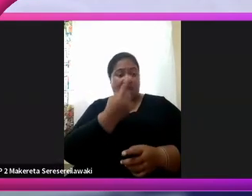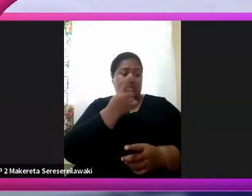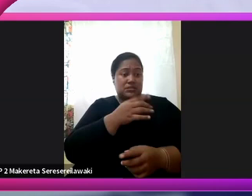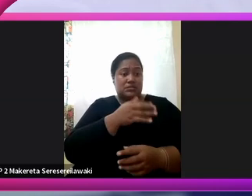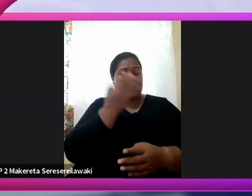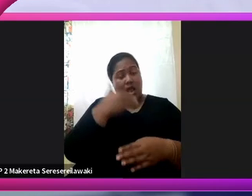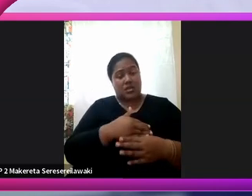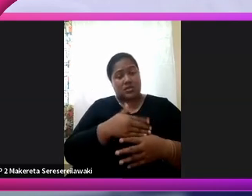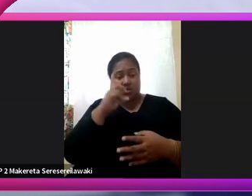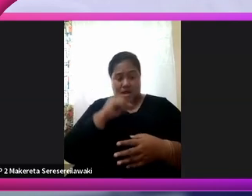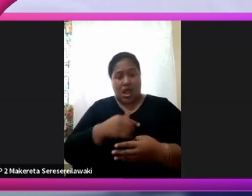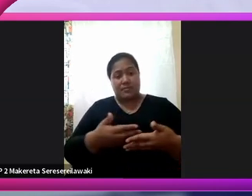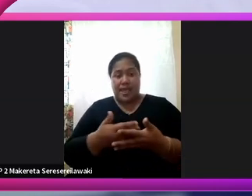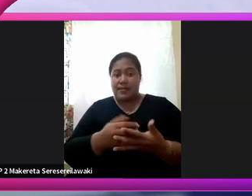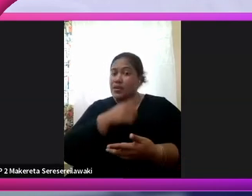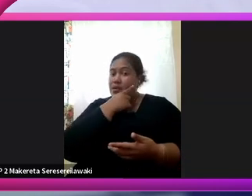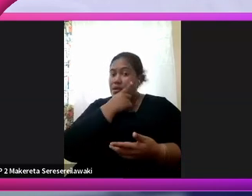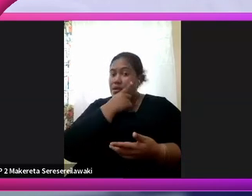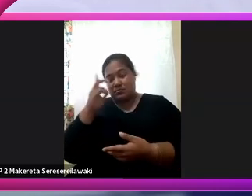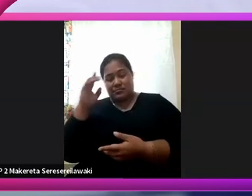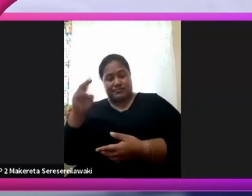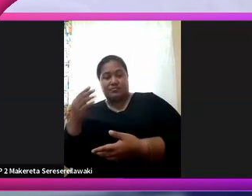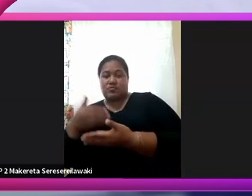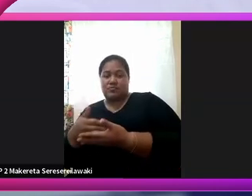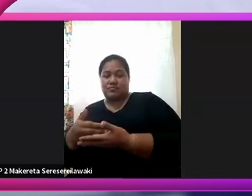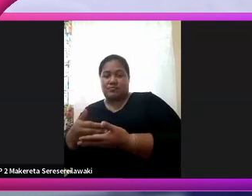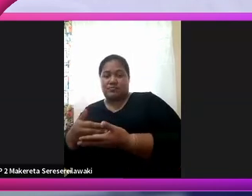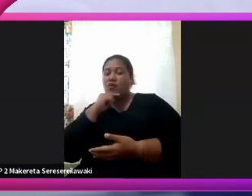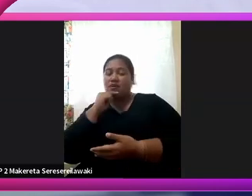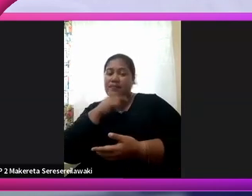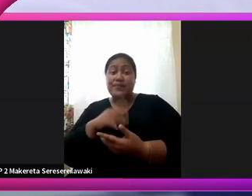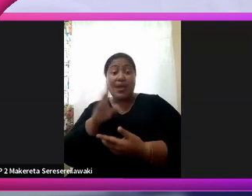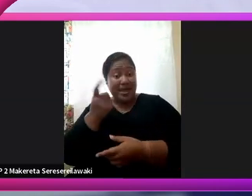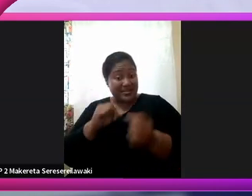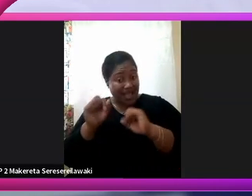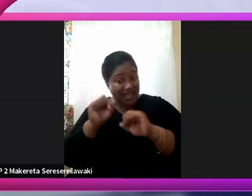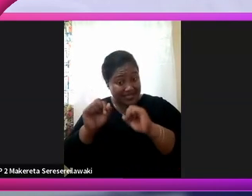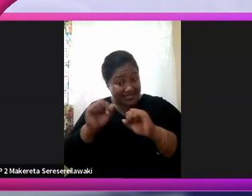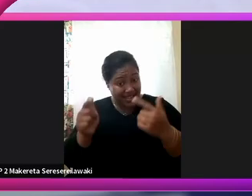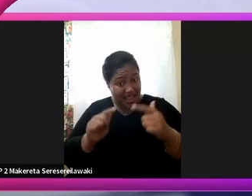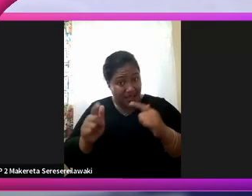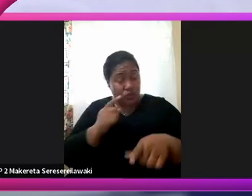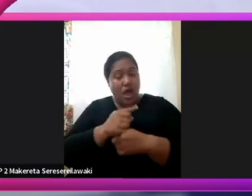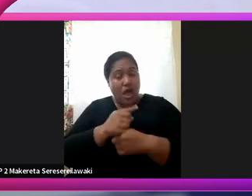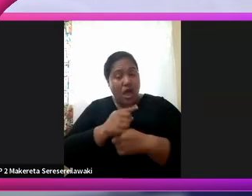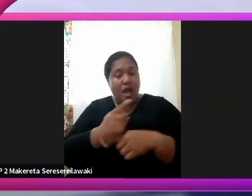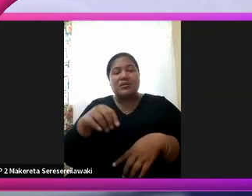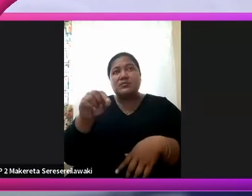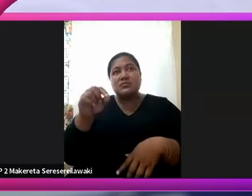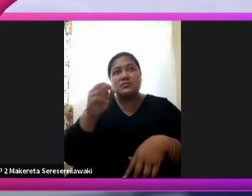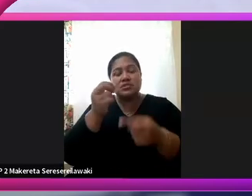But the science in the lab, they also exchange the genetic. We can talk a little bit in the